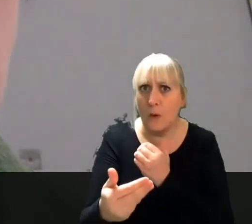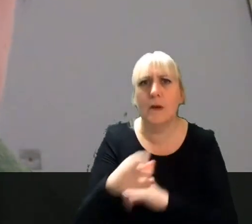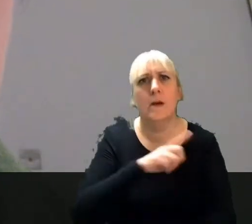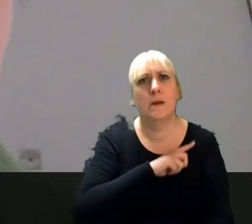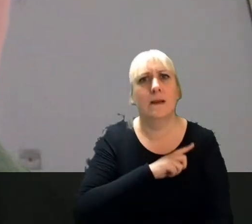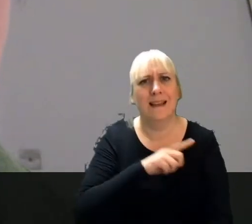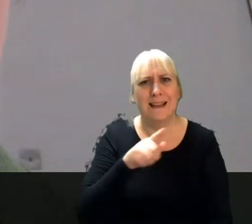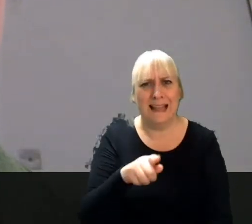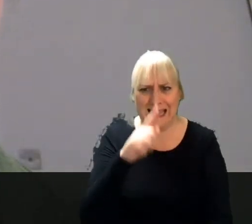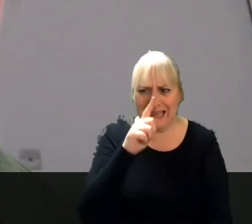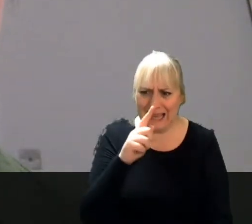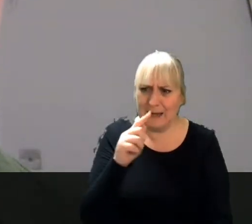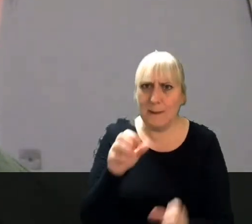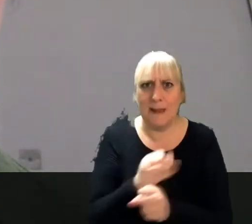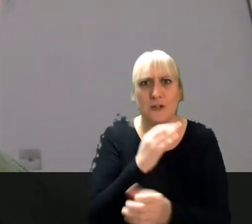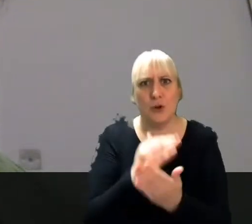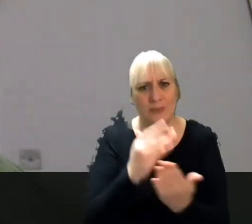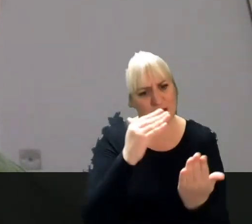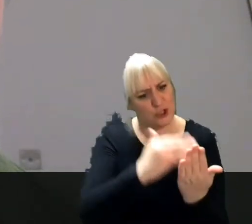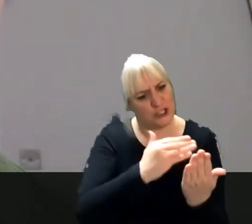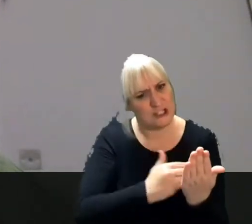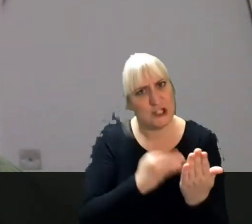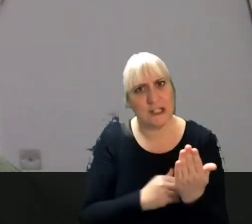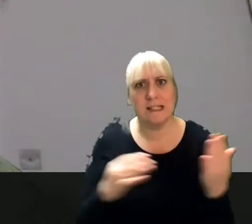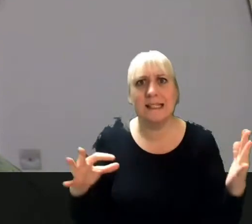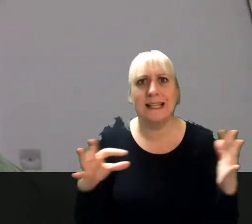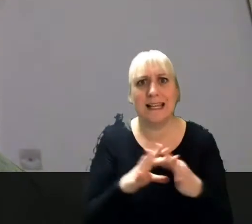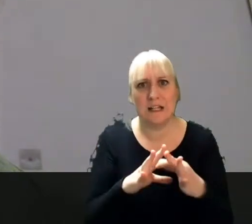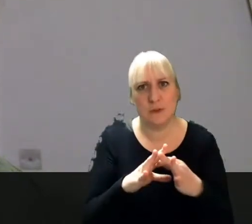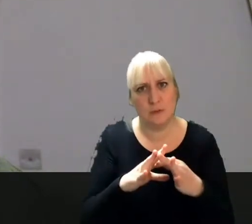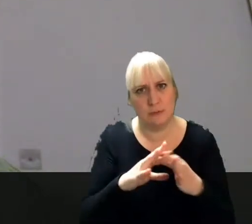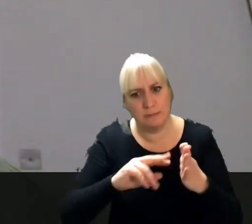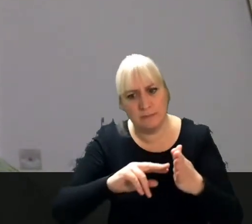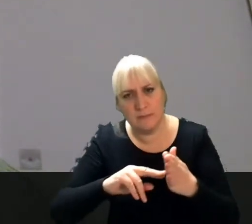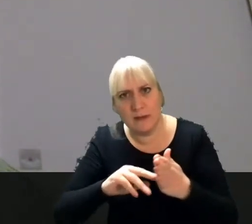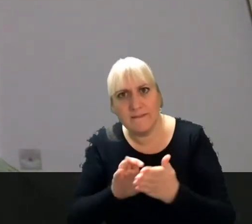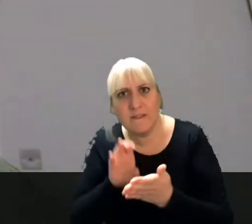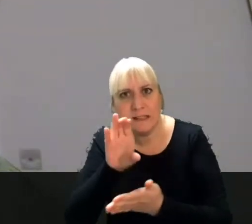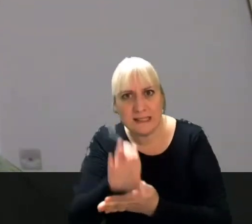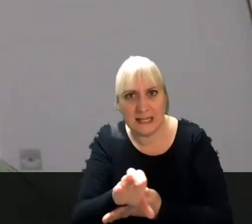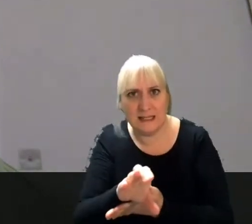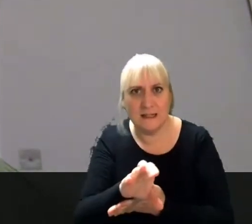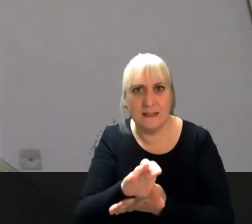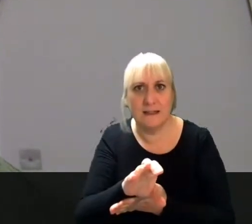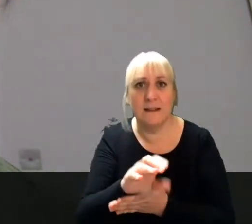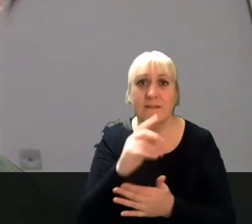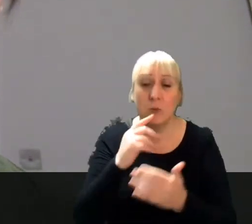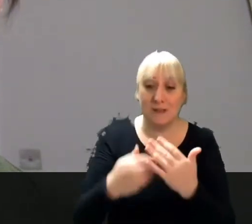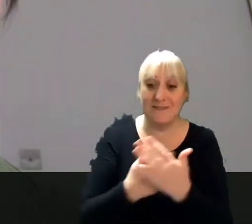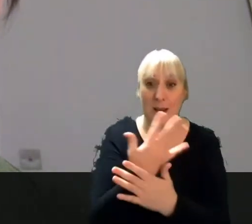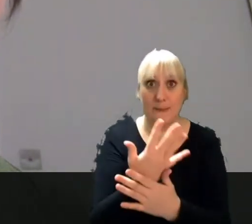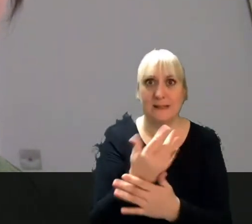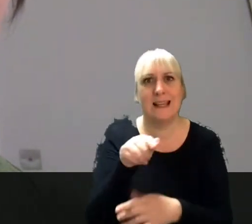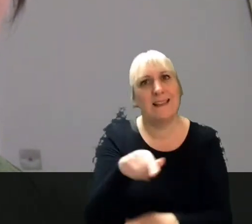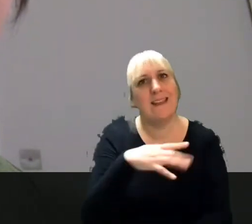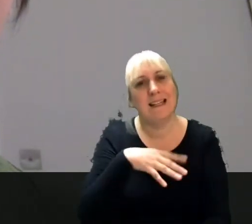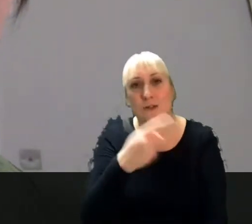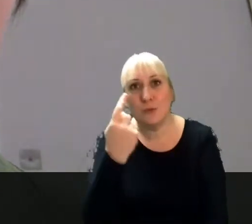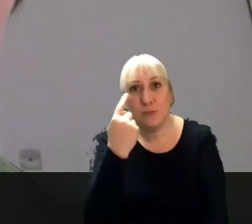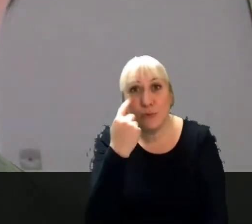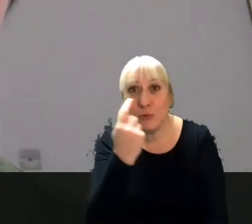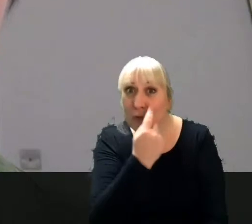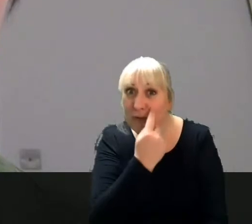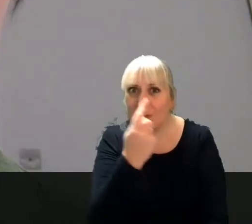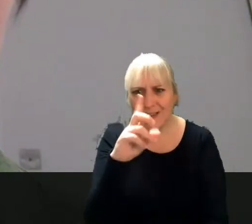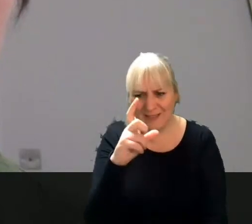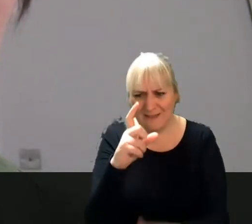to housing associations and developers unless they have shown and demonstrated that they've done all they can for their existing stock